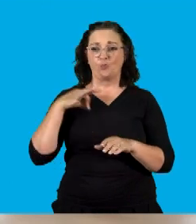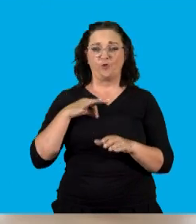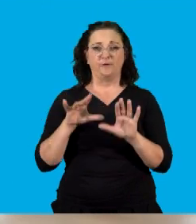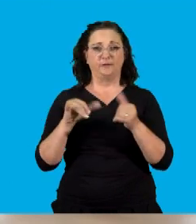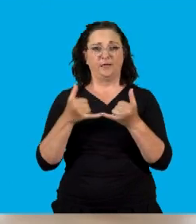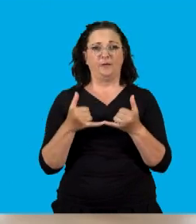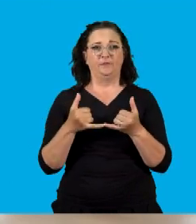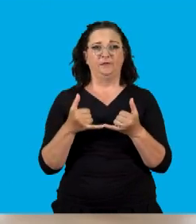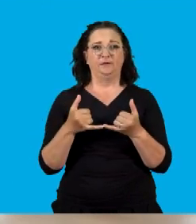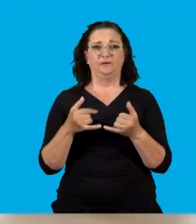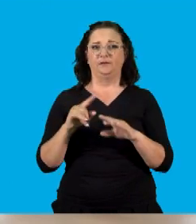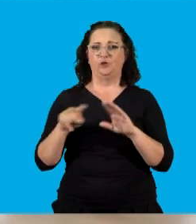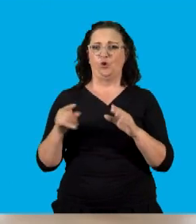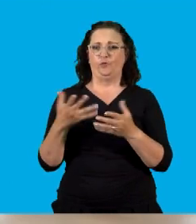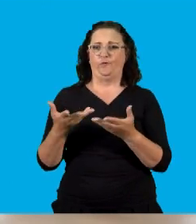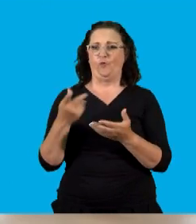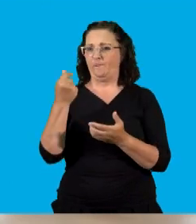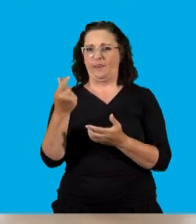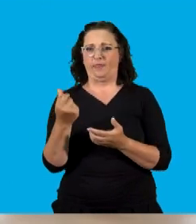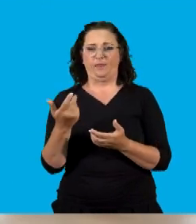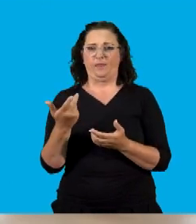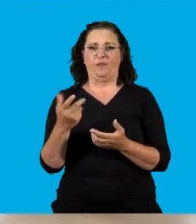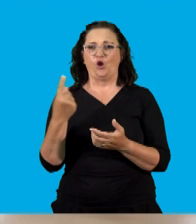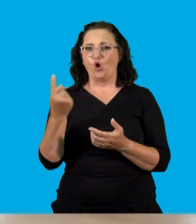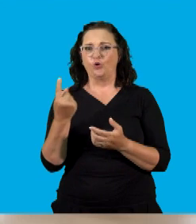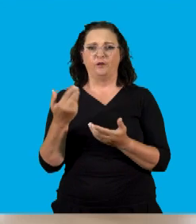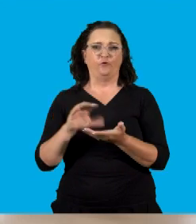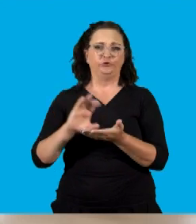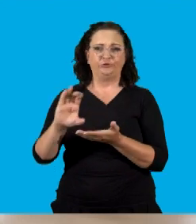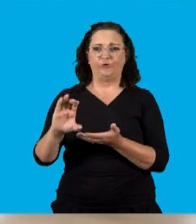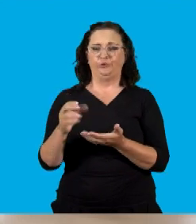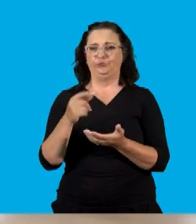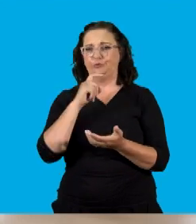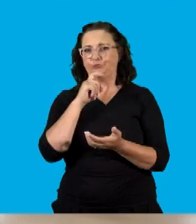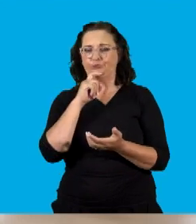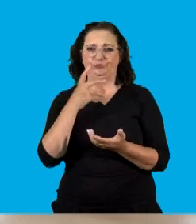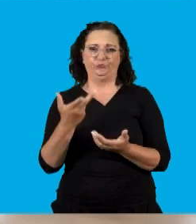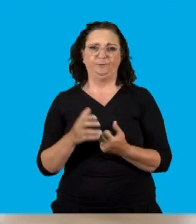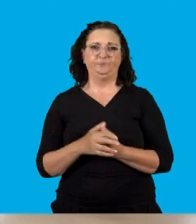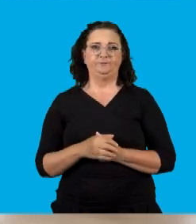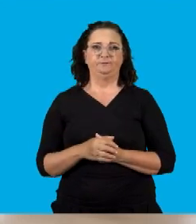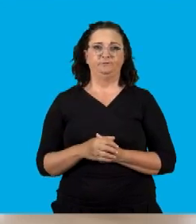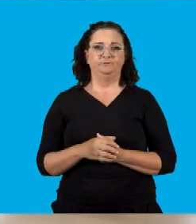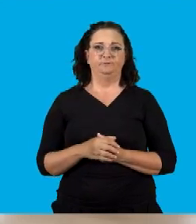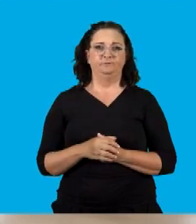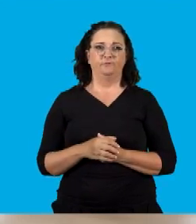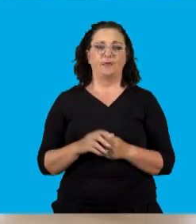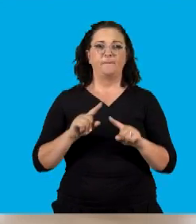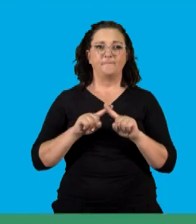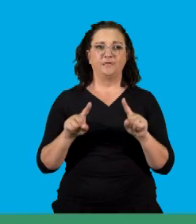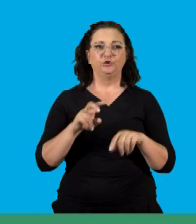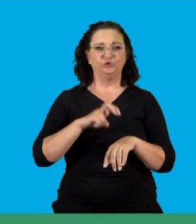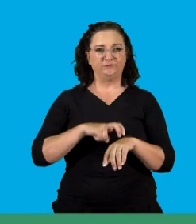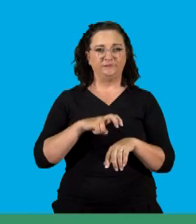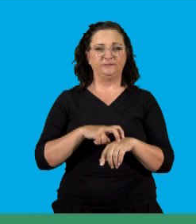companies, these companies are incorporated not for financial gain, but for charity purposes. You must be